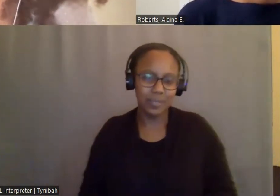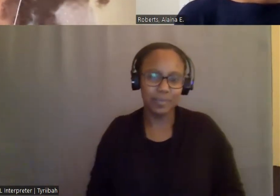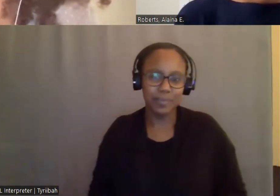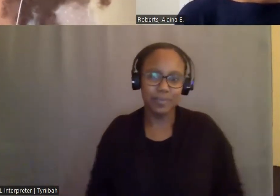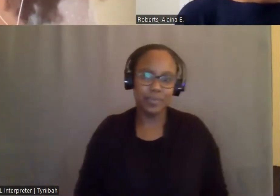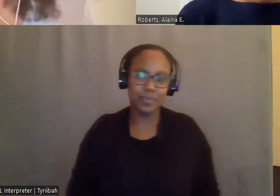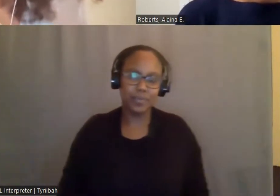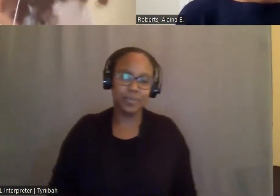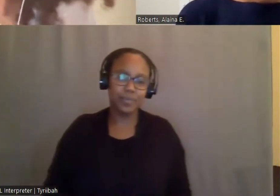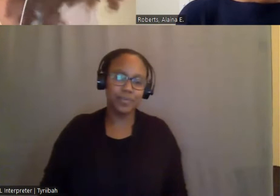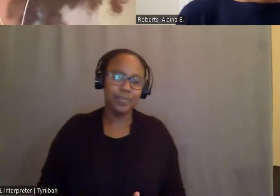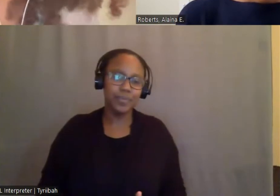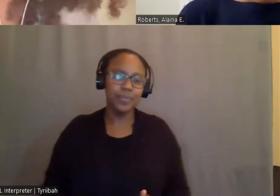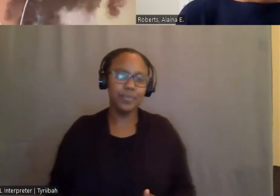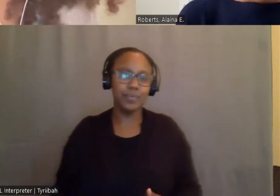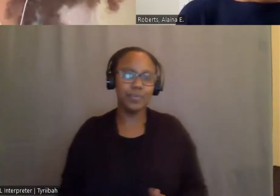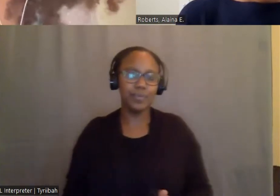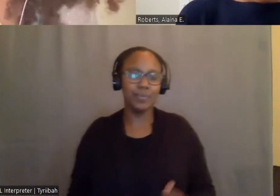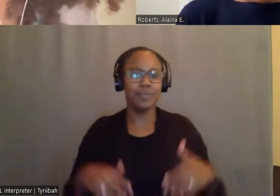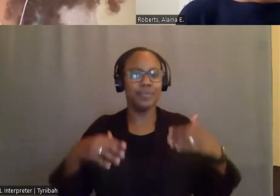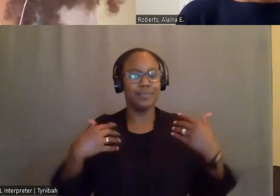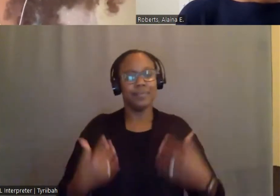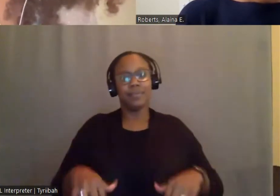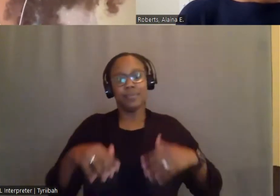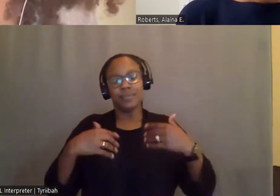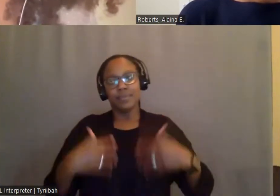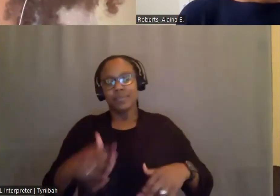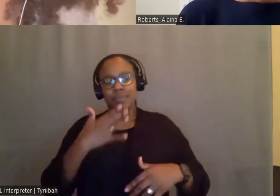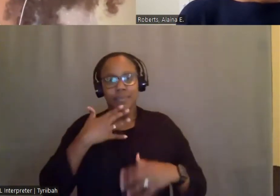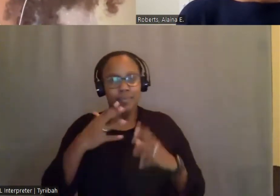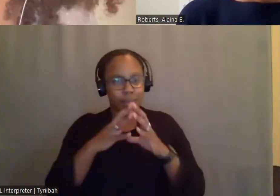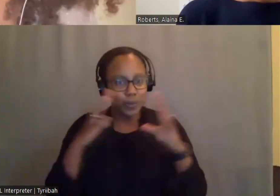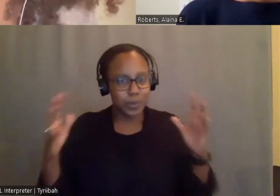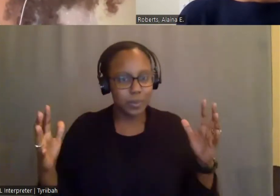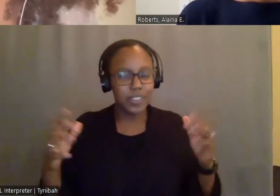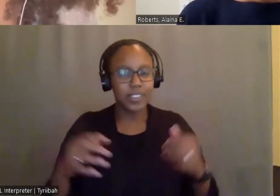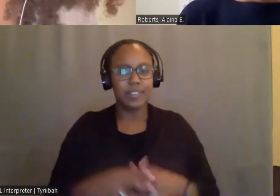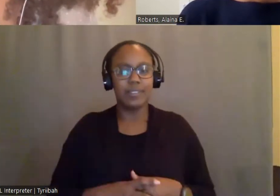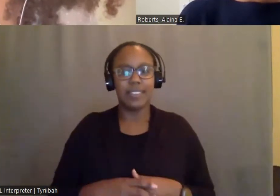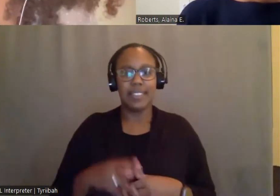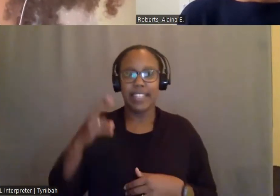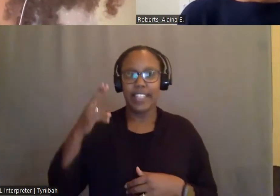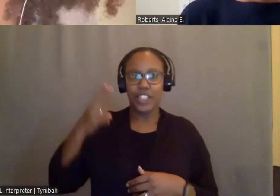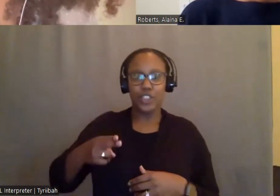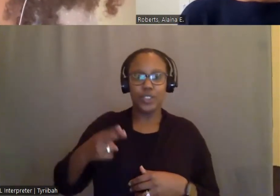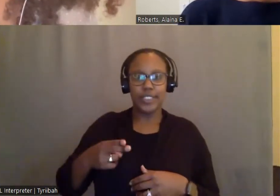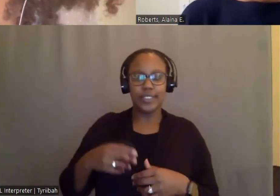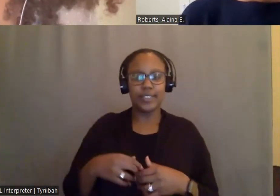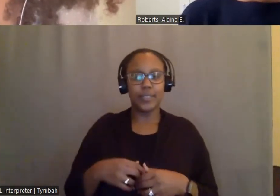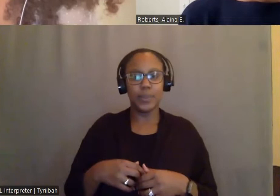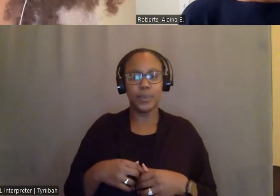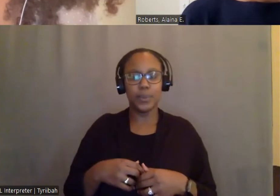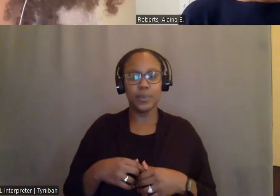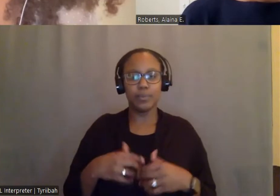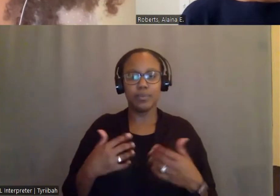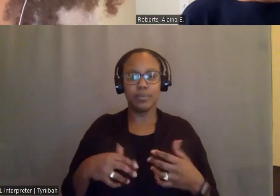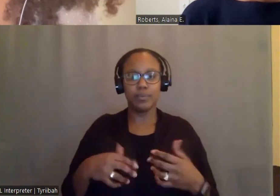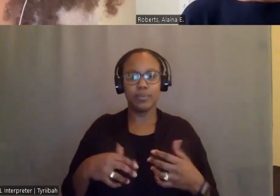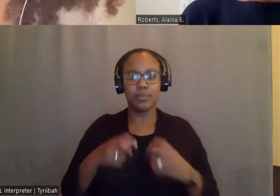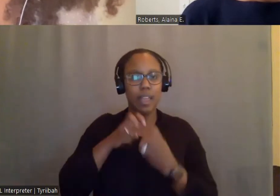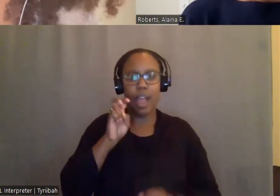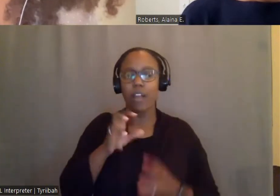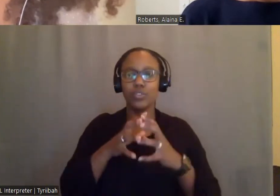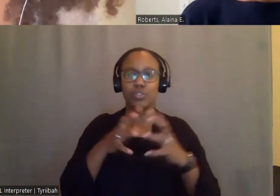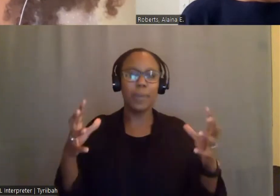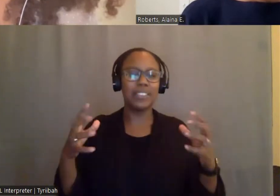Wow. Thank you so much. This history is just really mind-blowing. And there's so much complexity and so